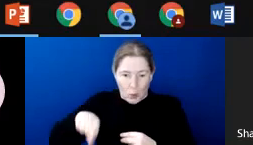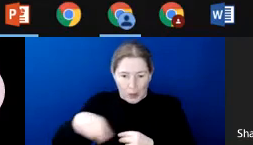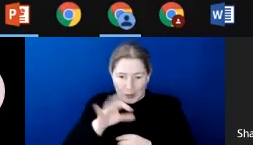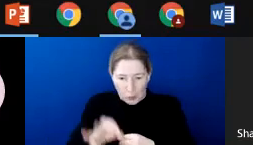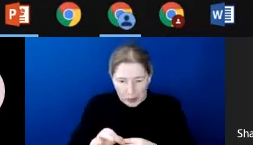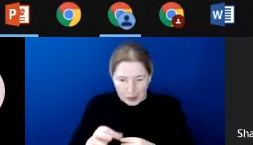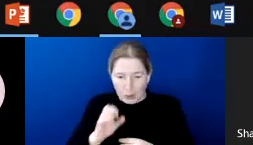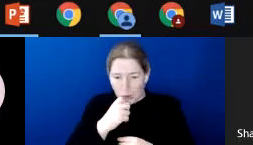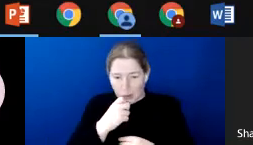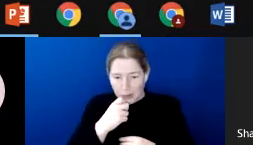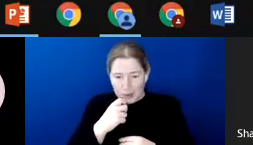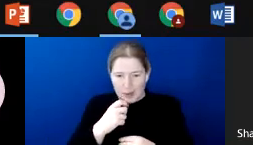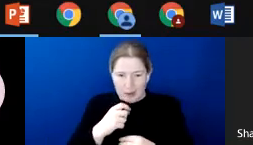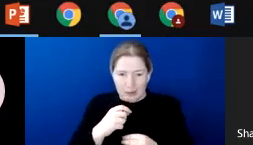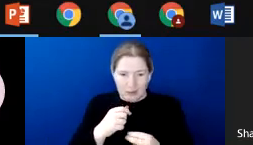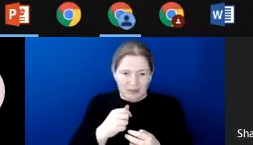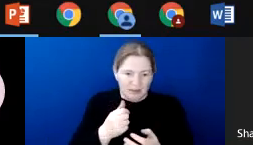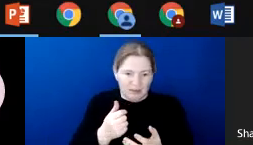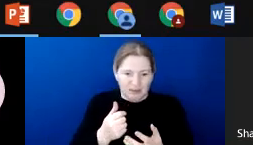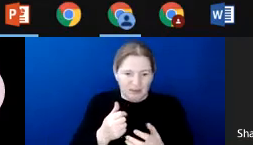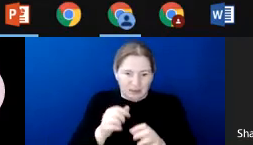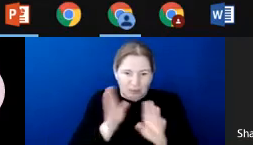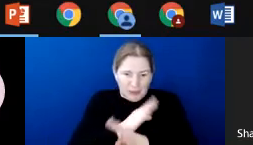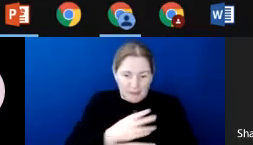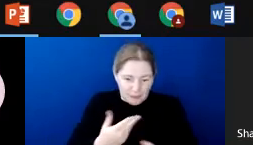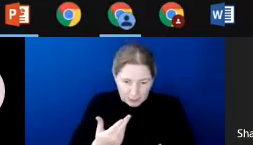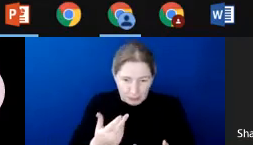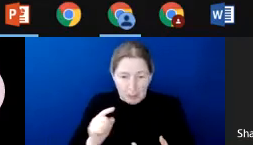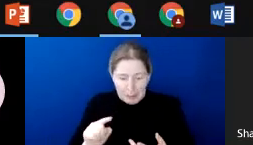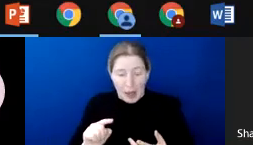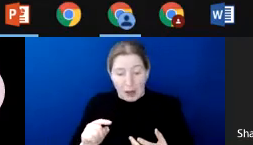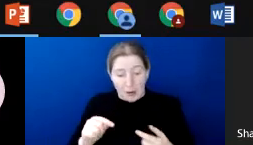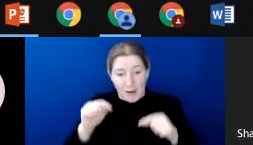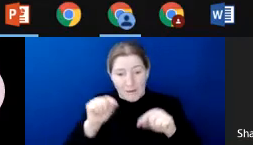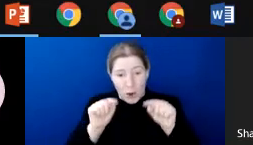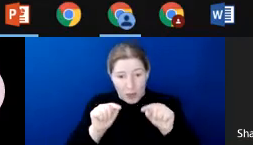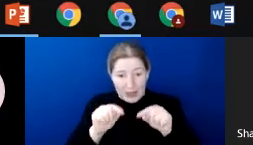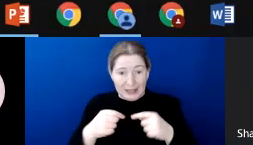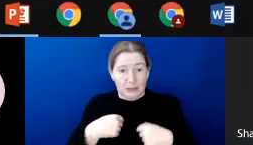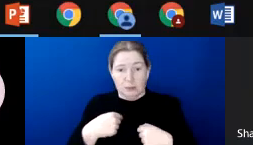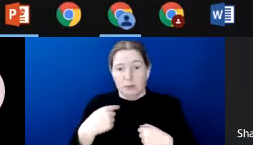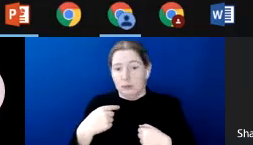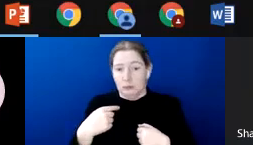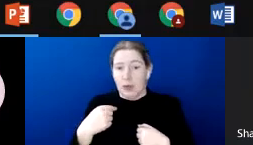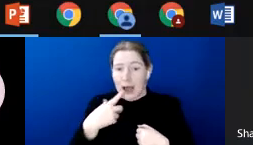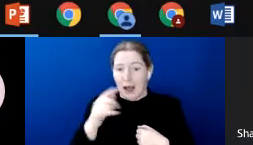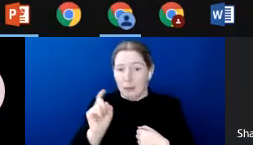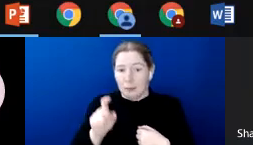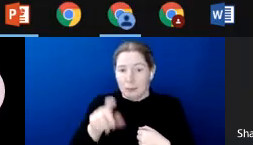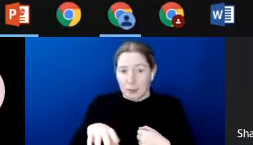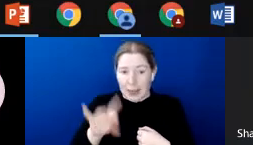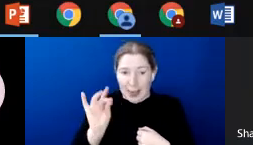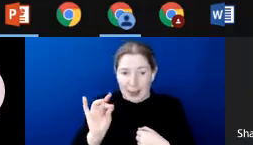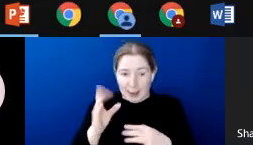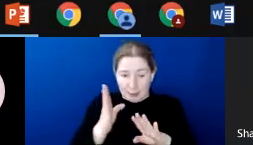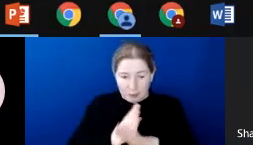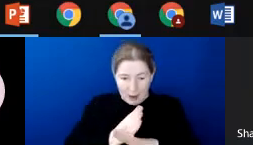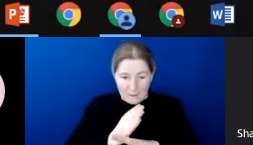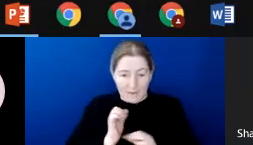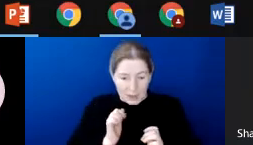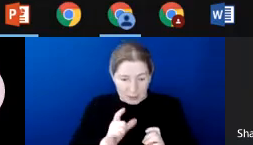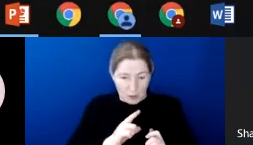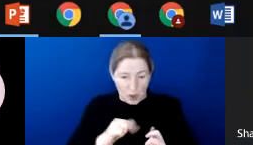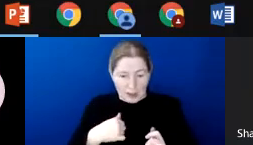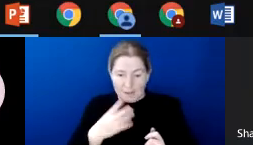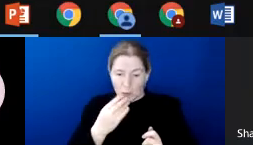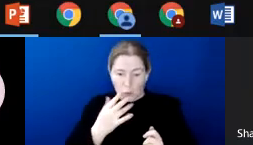as a default, be set to private card. But in this case, I'll just simply choose the private because I've used